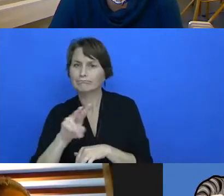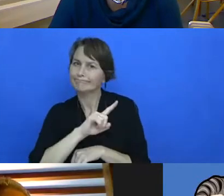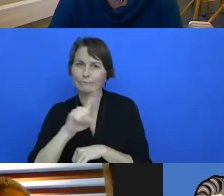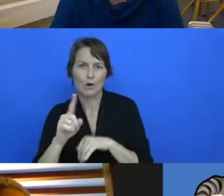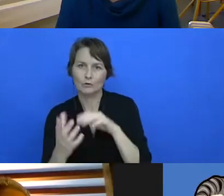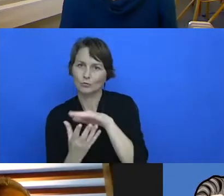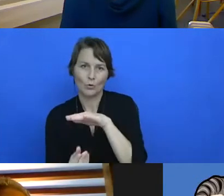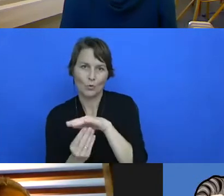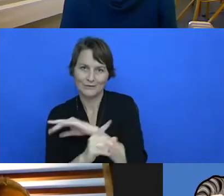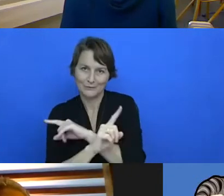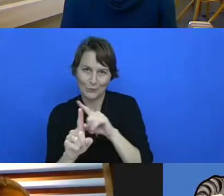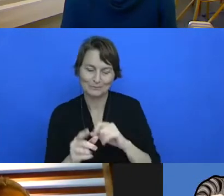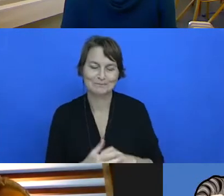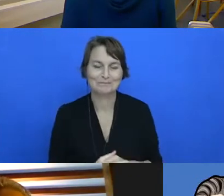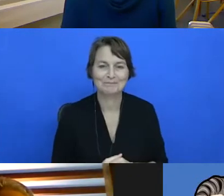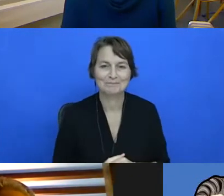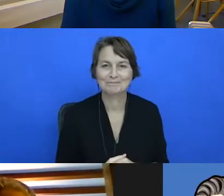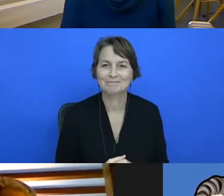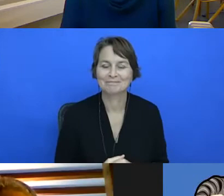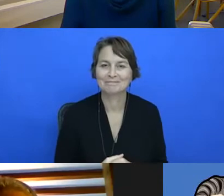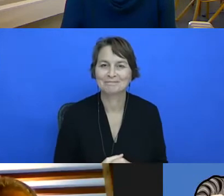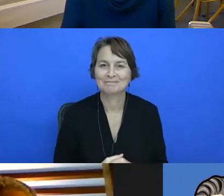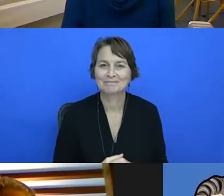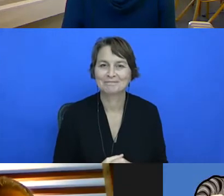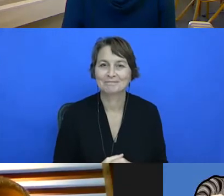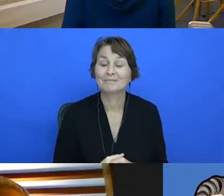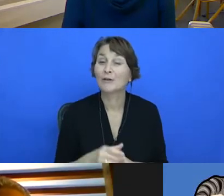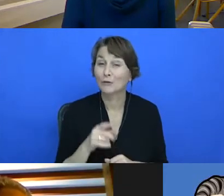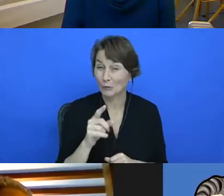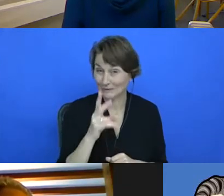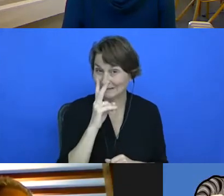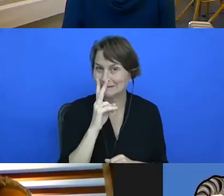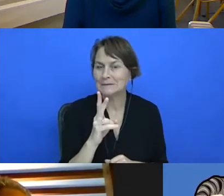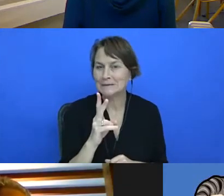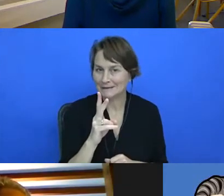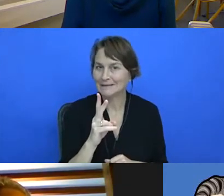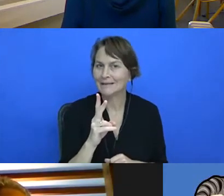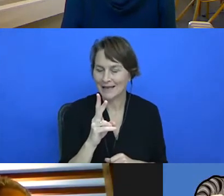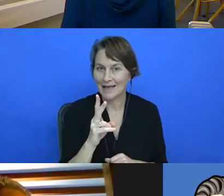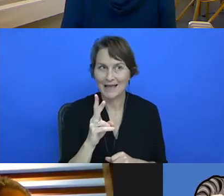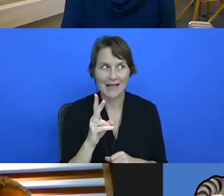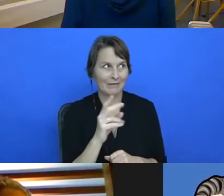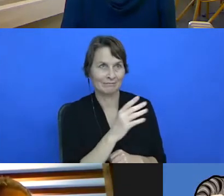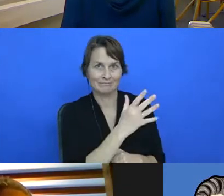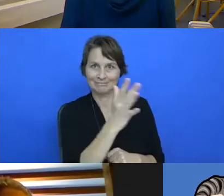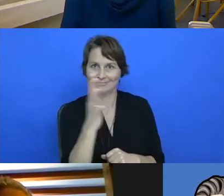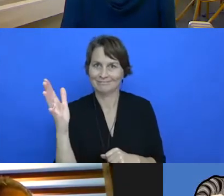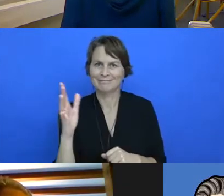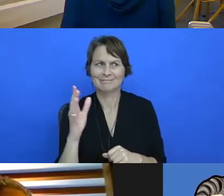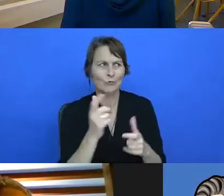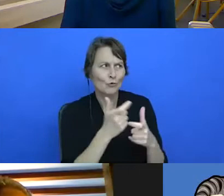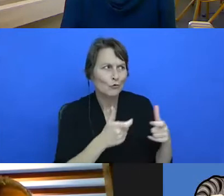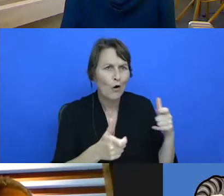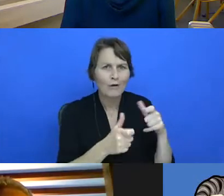And as you will experience, there are diverse conferences, different choices and